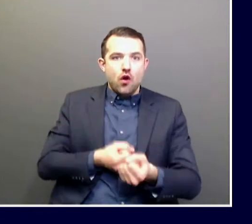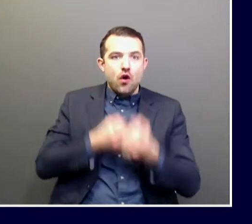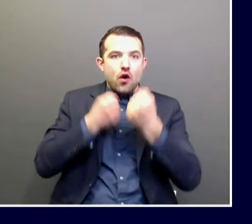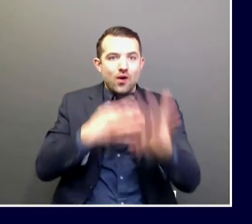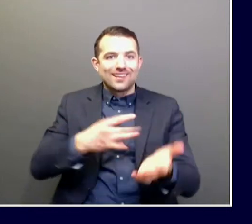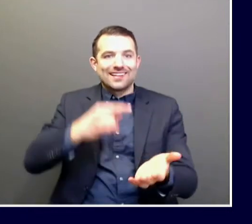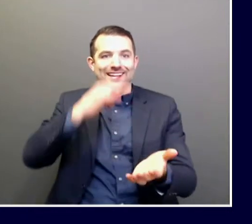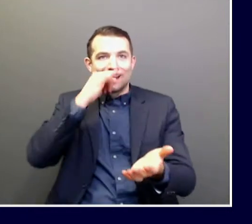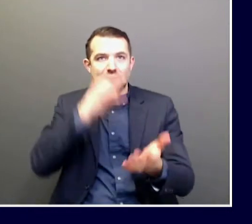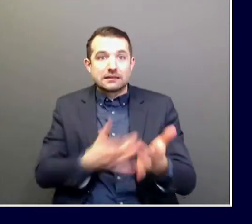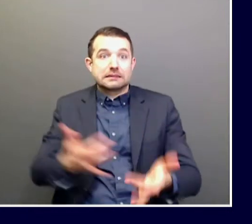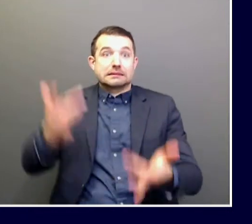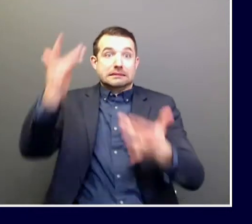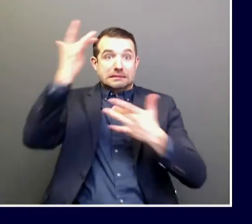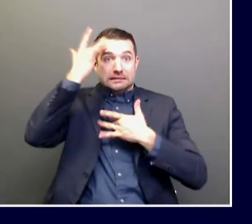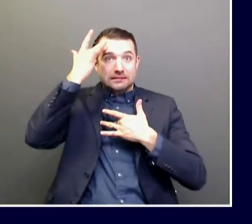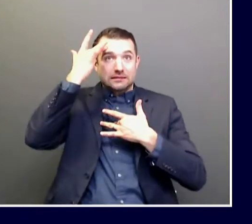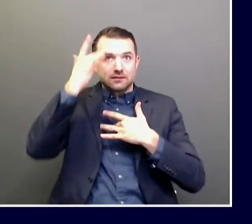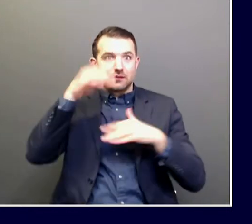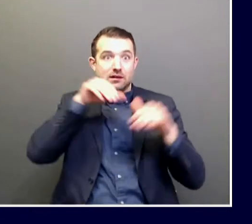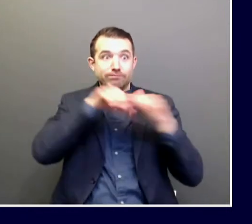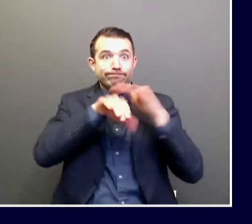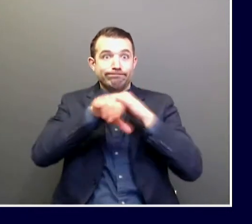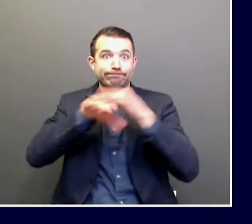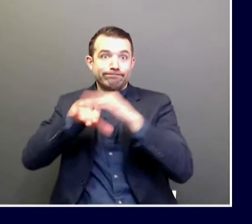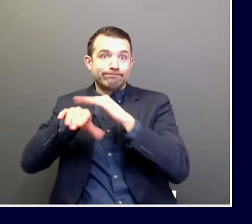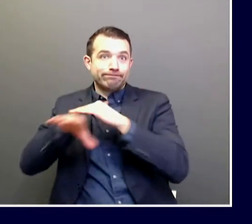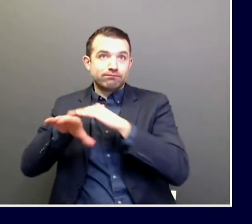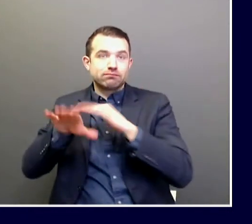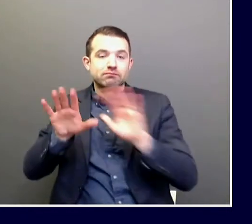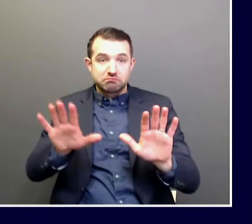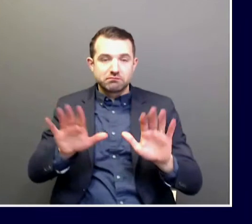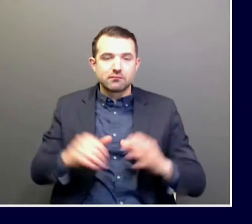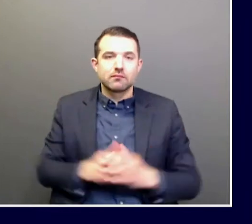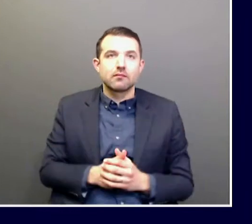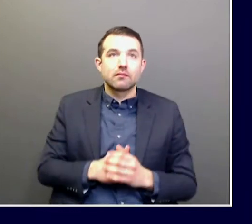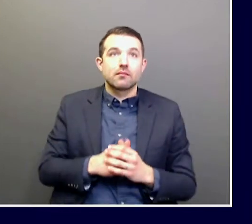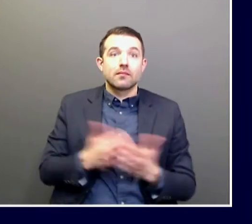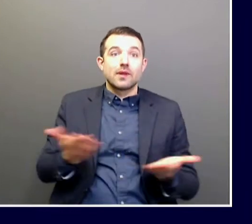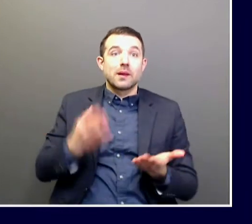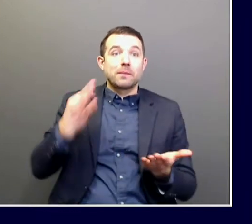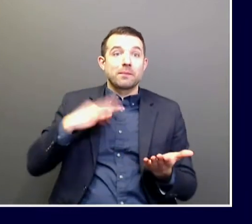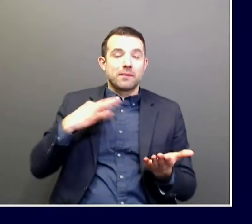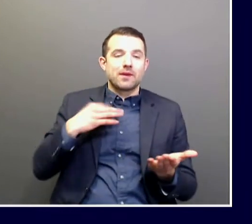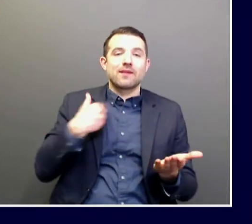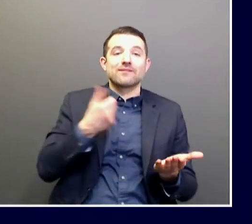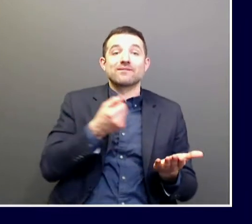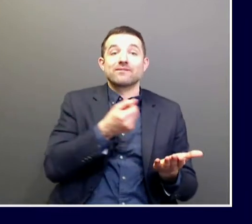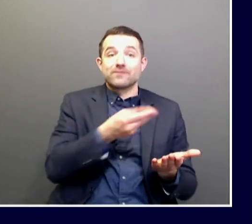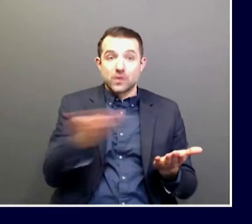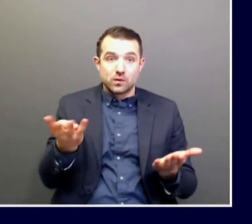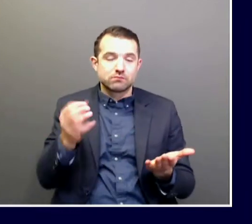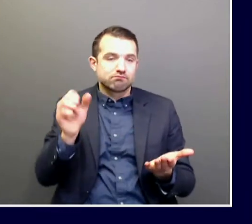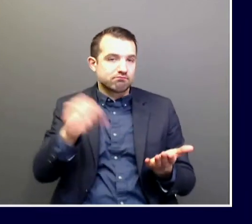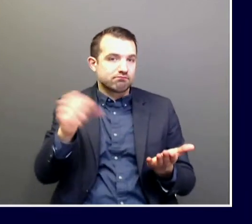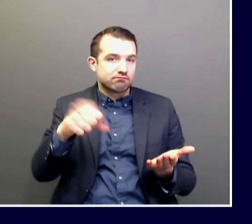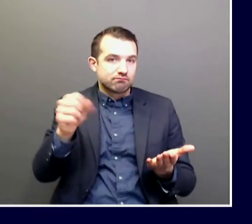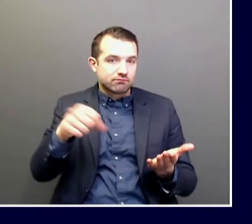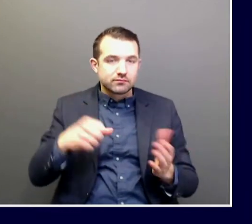in Maine. But the severity of their illness, thankfully, has not been on a per case